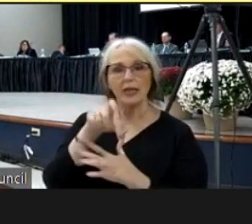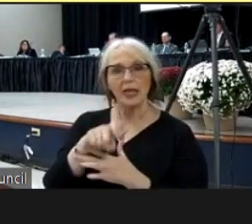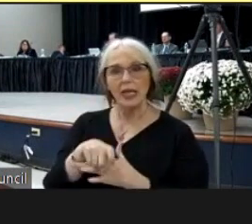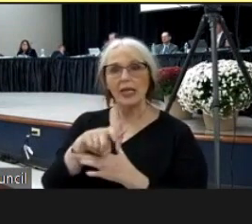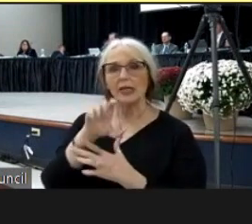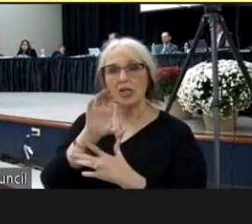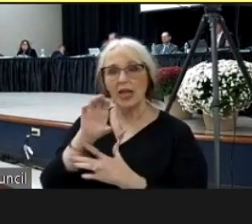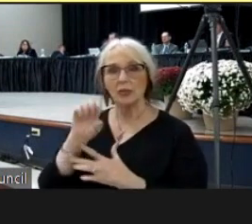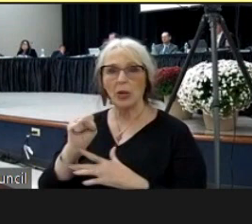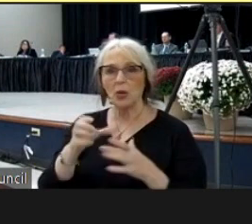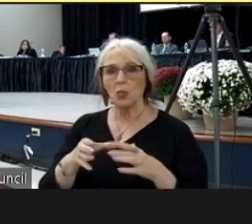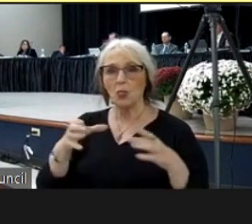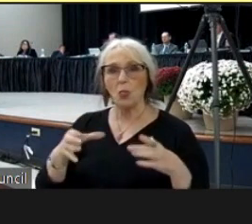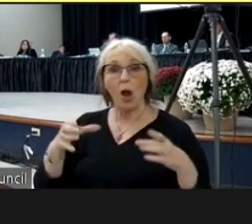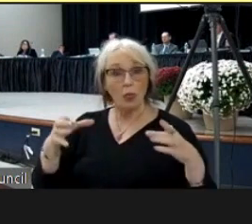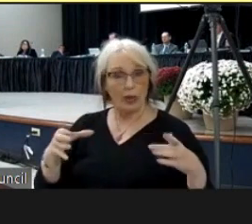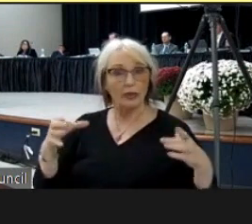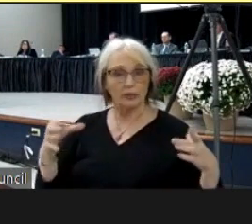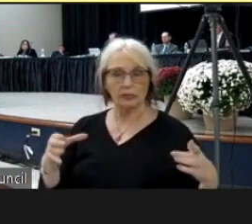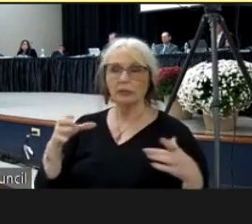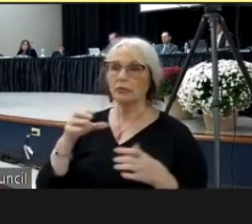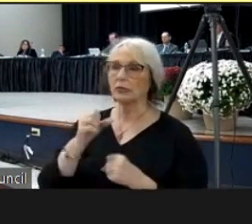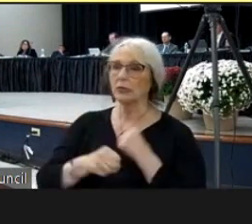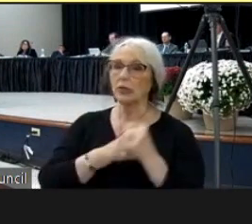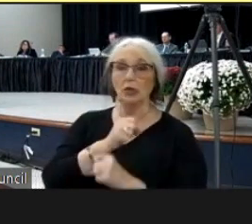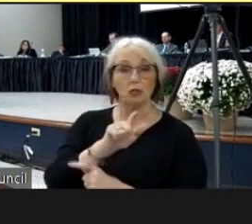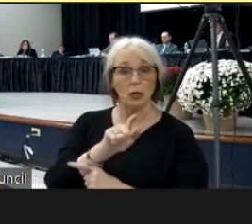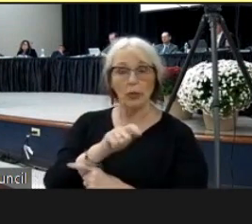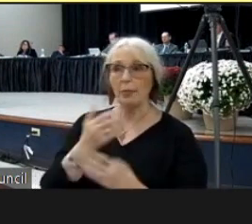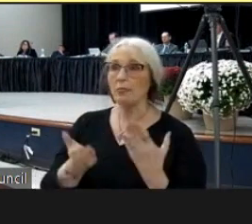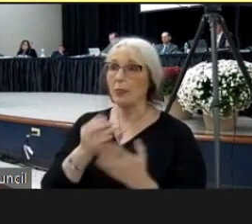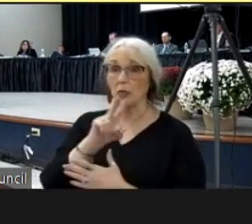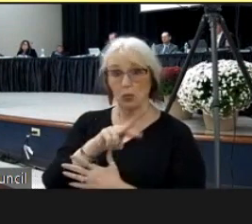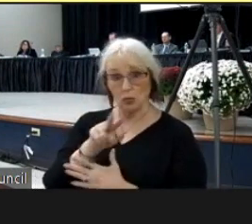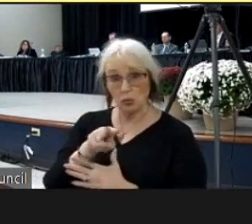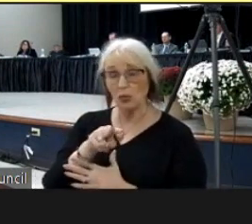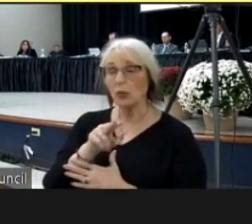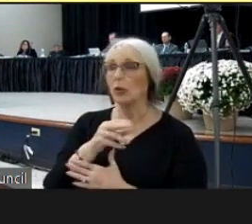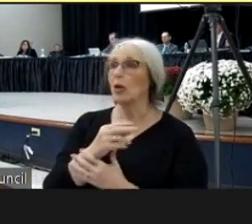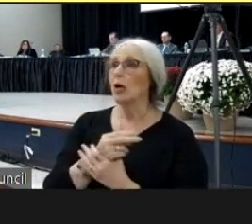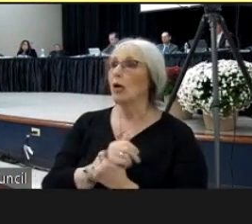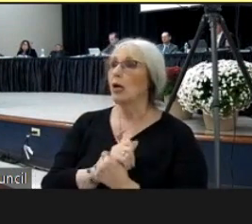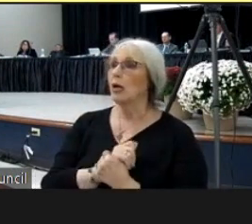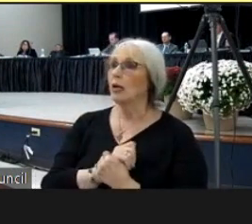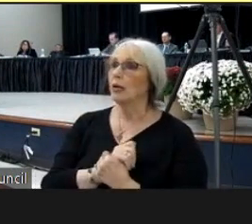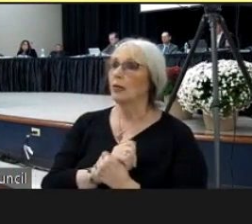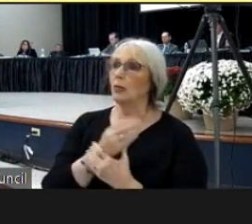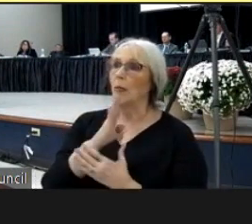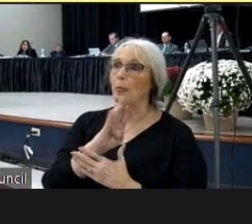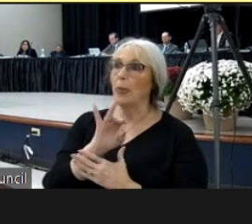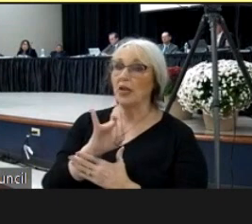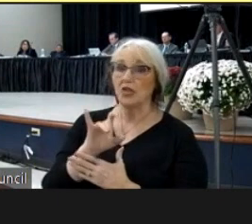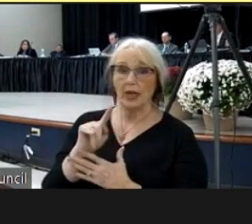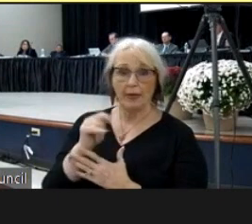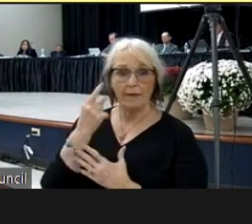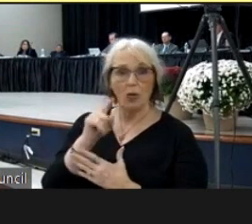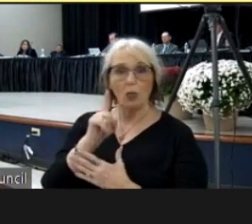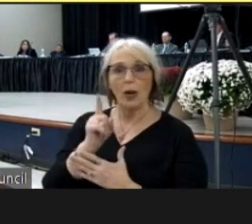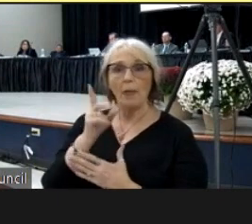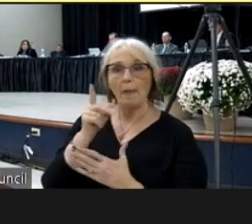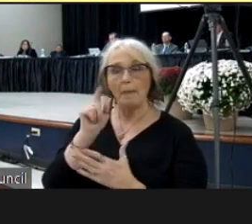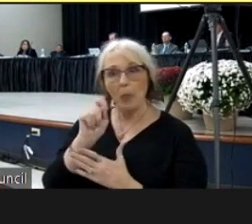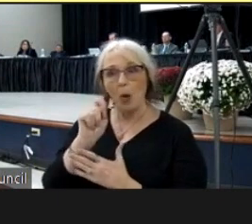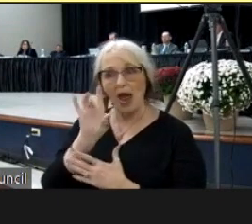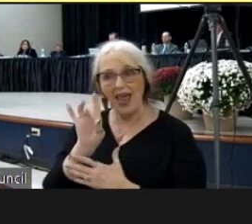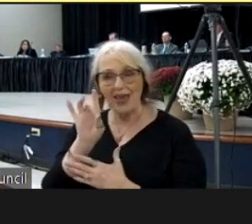area. So in 21 and 22, we budgeted for $1.8 million to